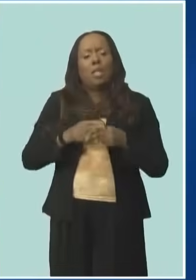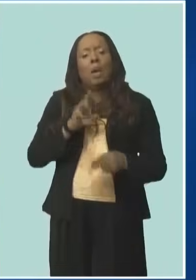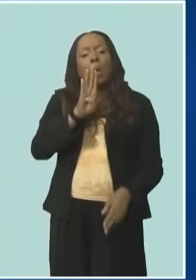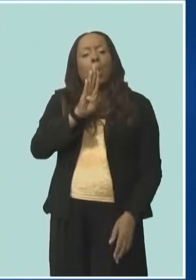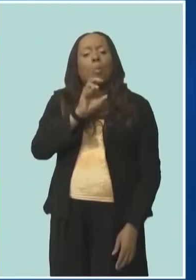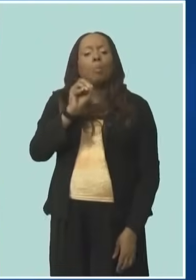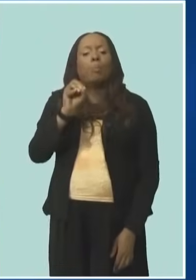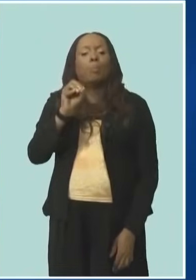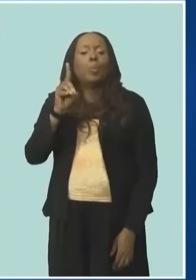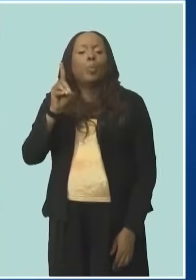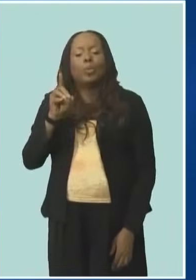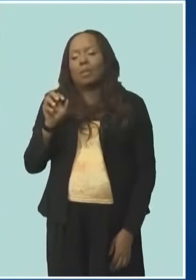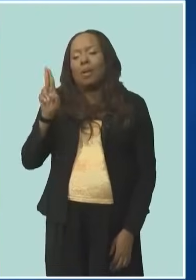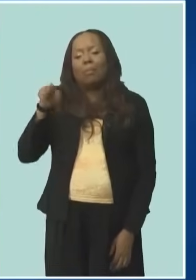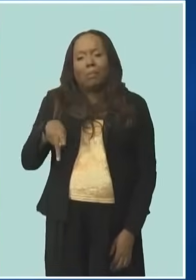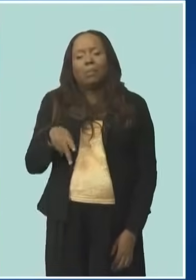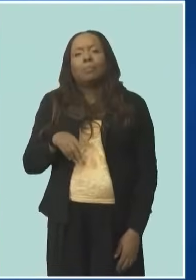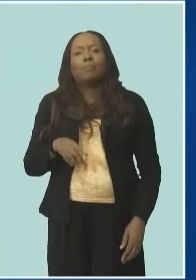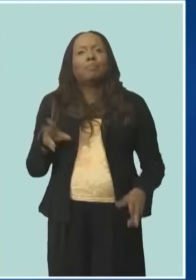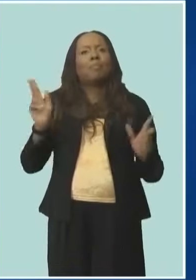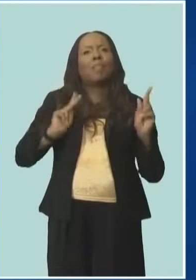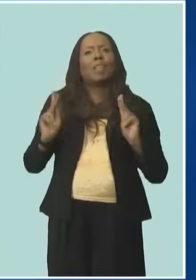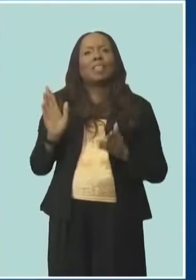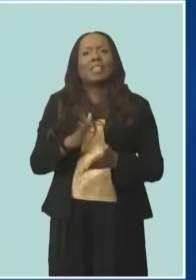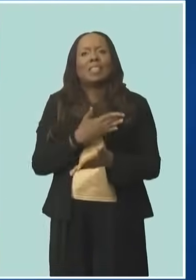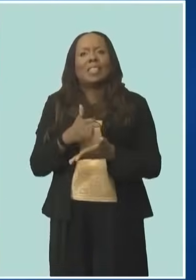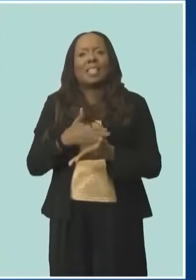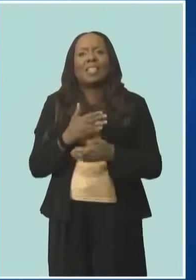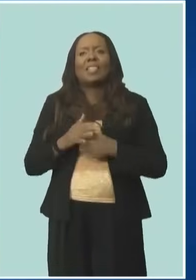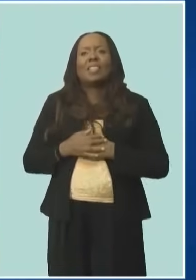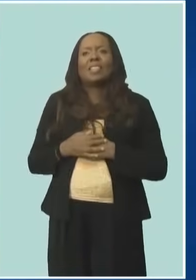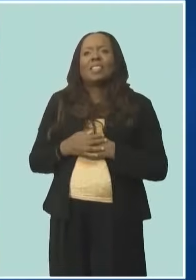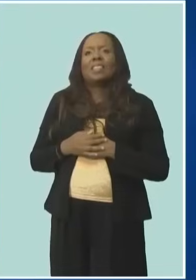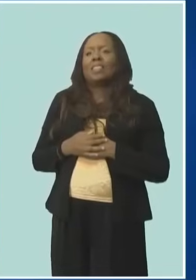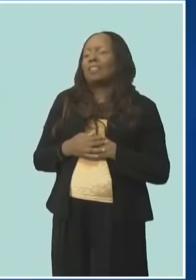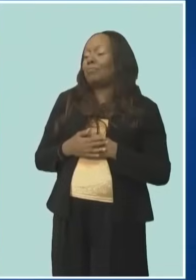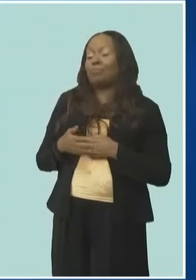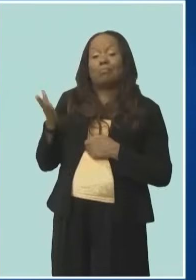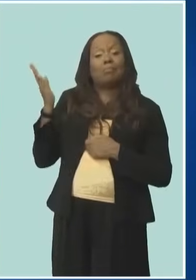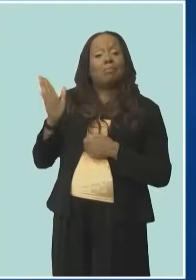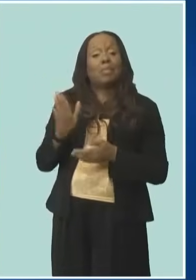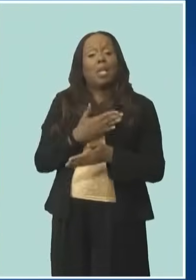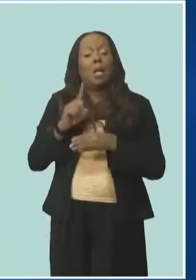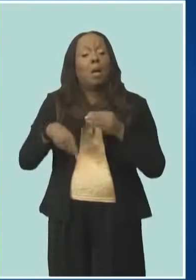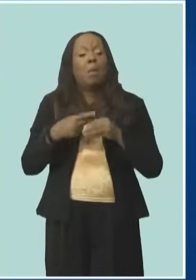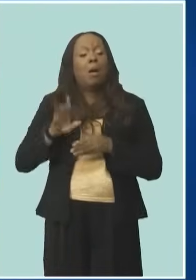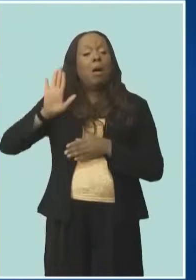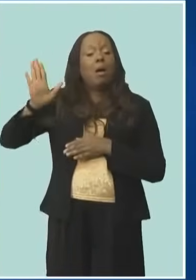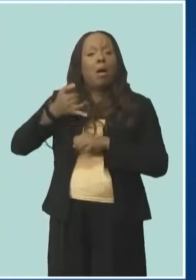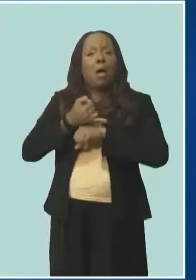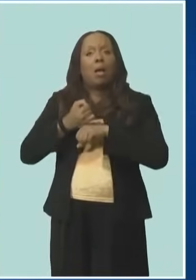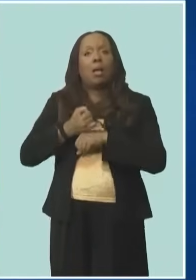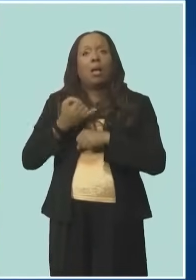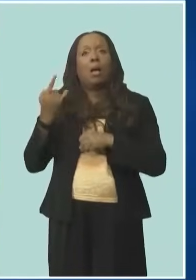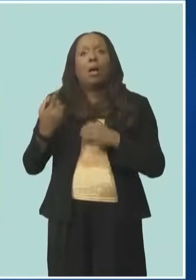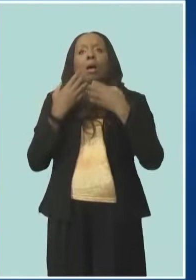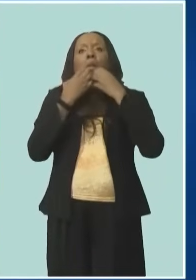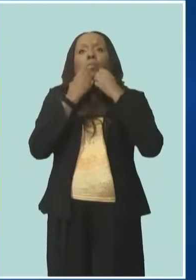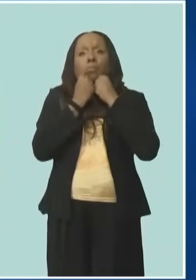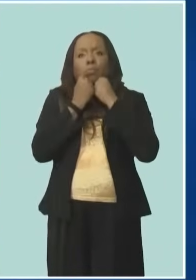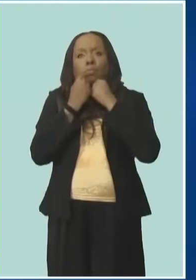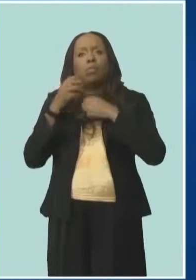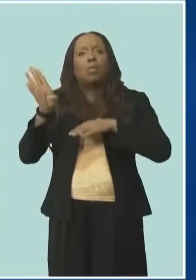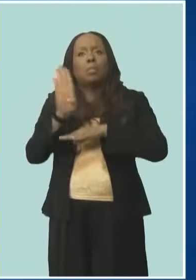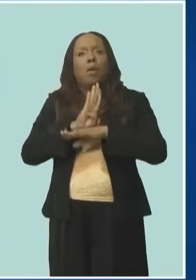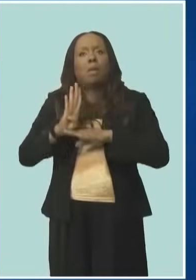The audience was singing along as Mahalia professed her love for her little island and how she will hold it in her heart forever,